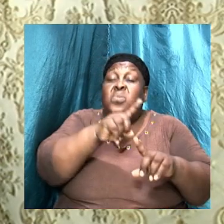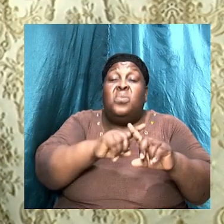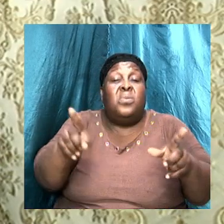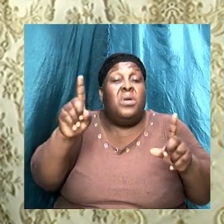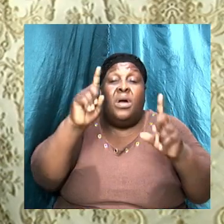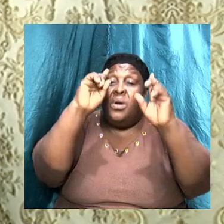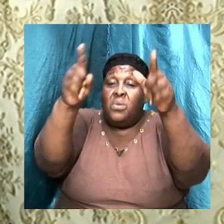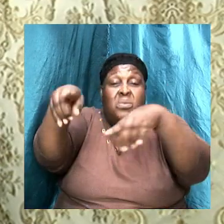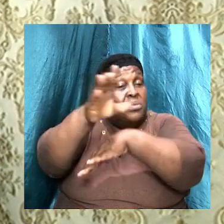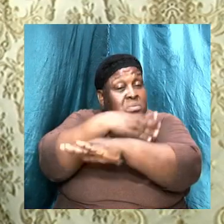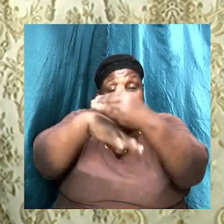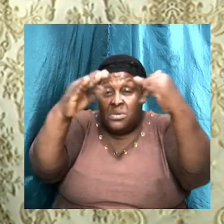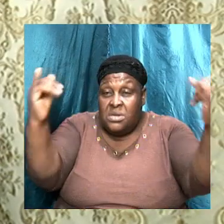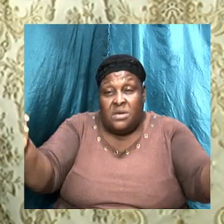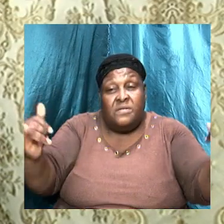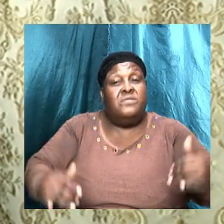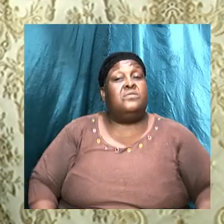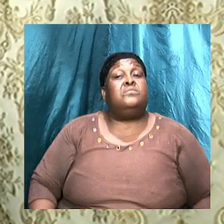rapture